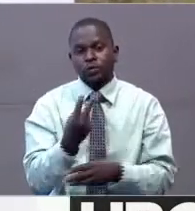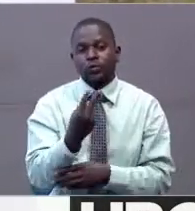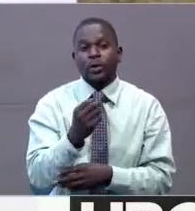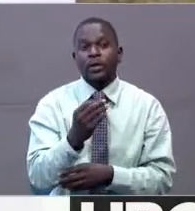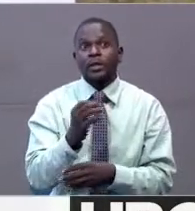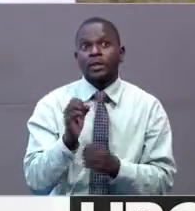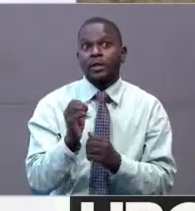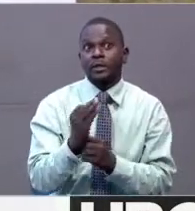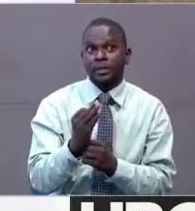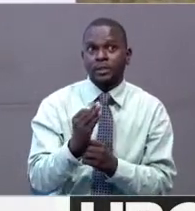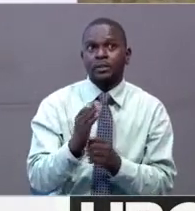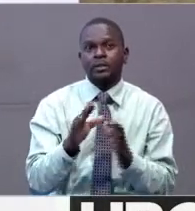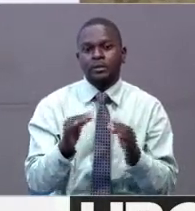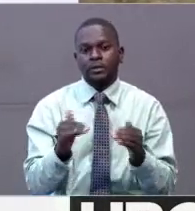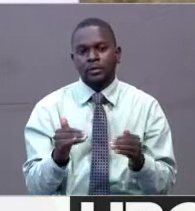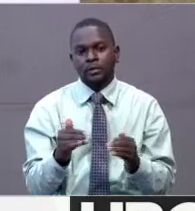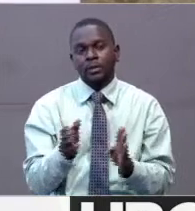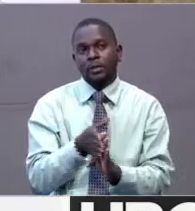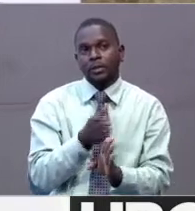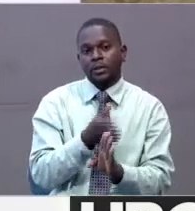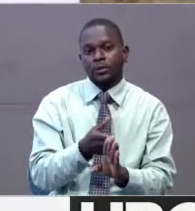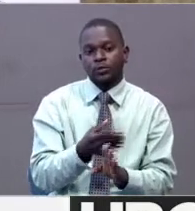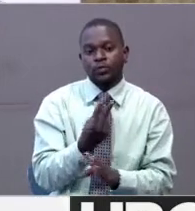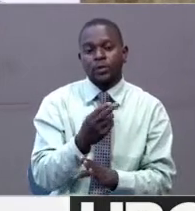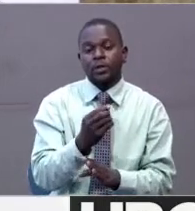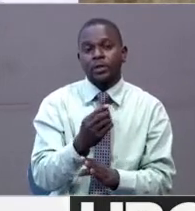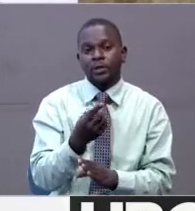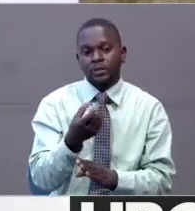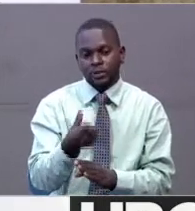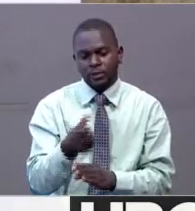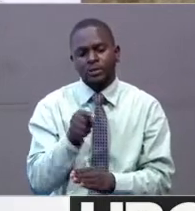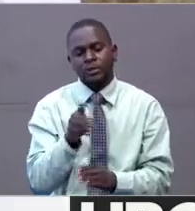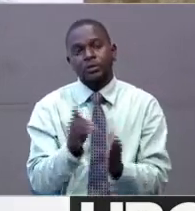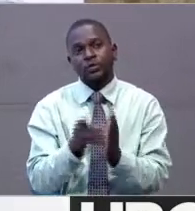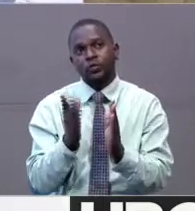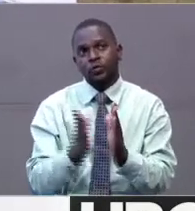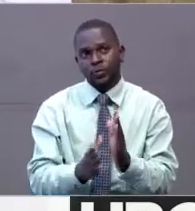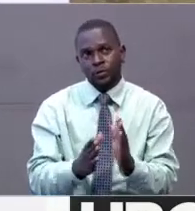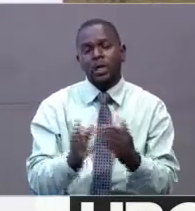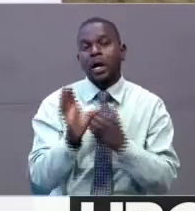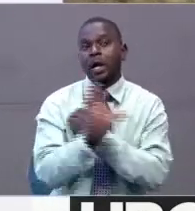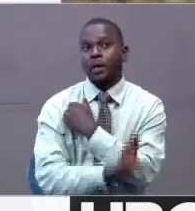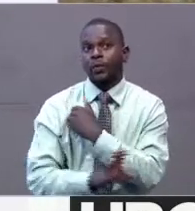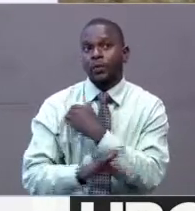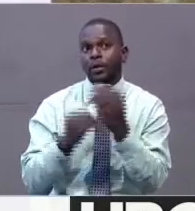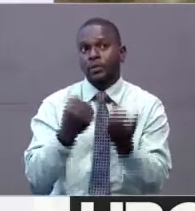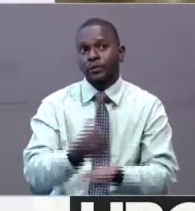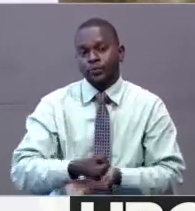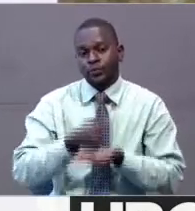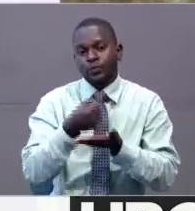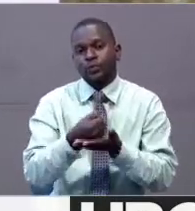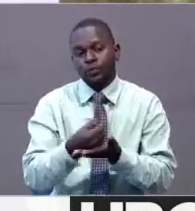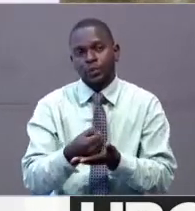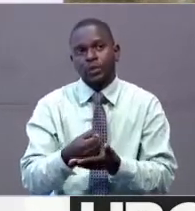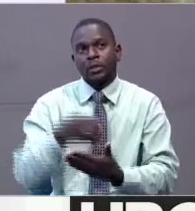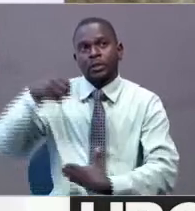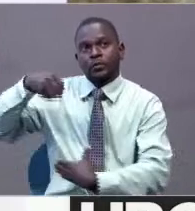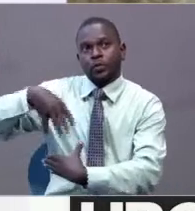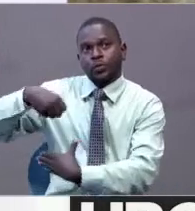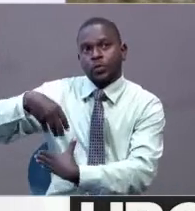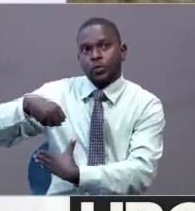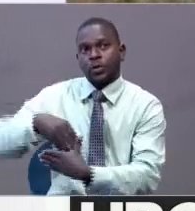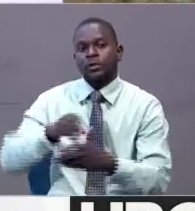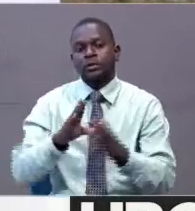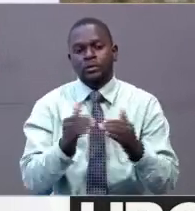and the guidelines on 2016. These documents can help us as a country fight against the effects of e-waste and